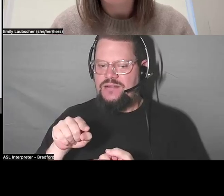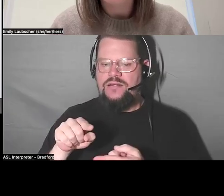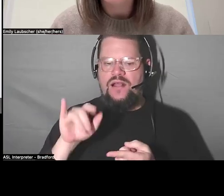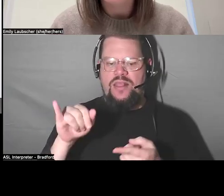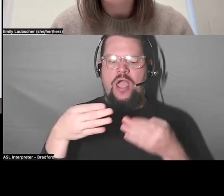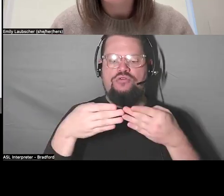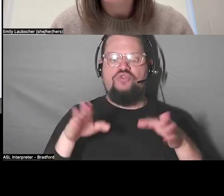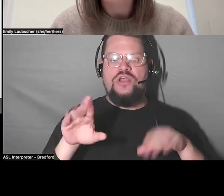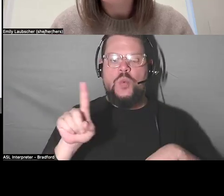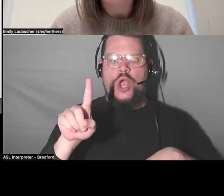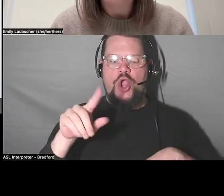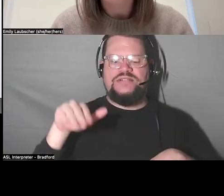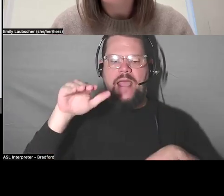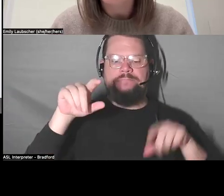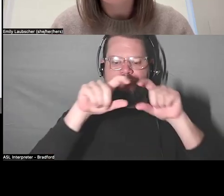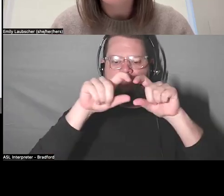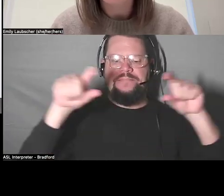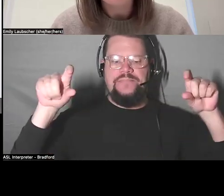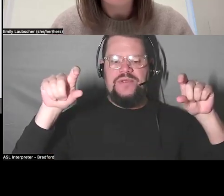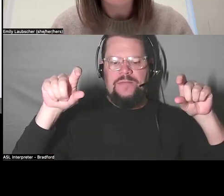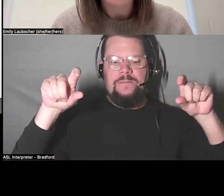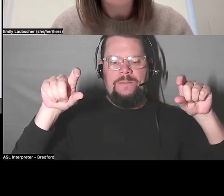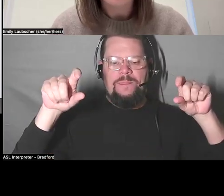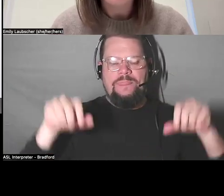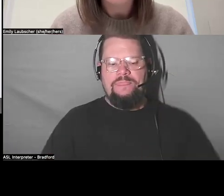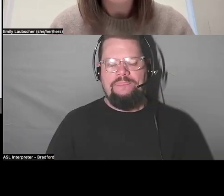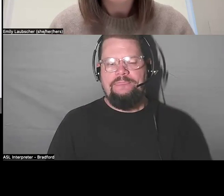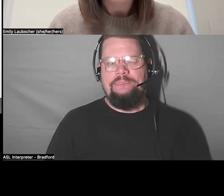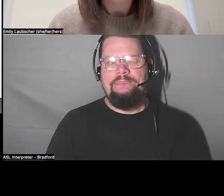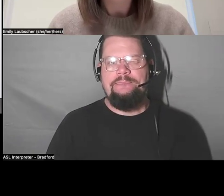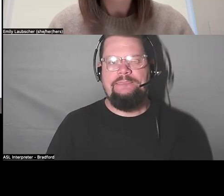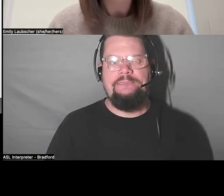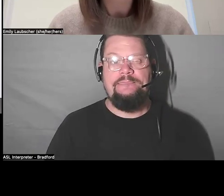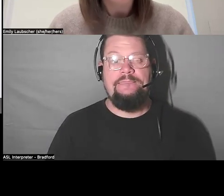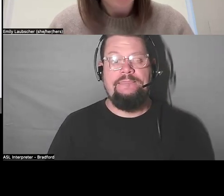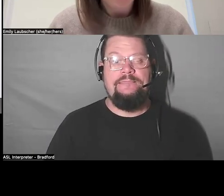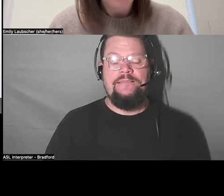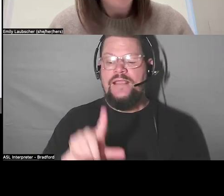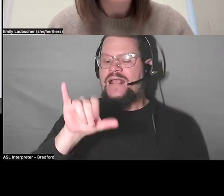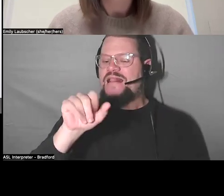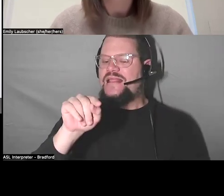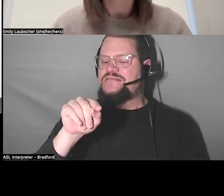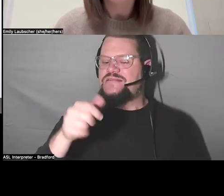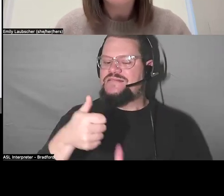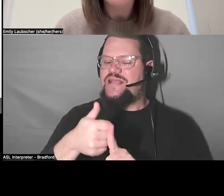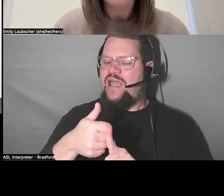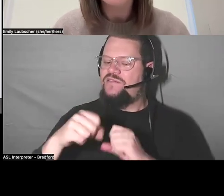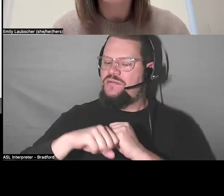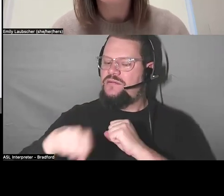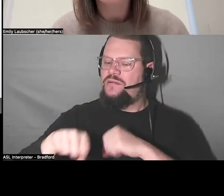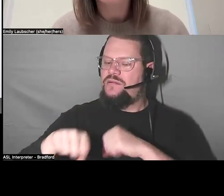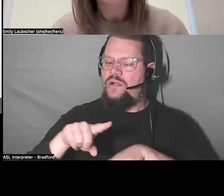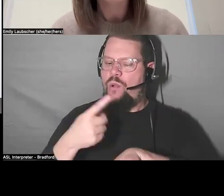the top of the slide here, the top of the table. These lists are long, so for ease